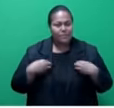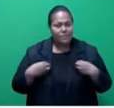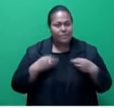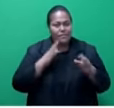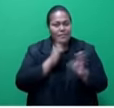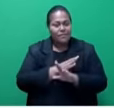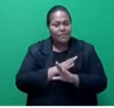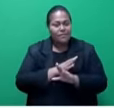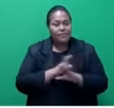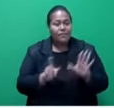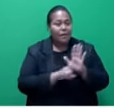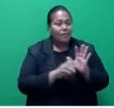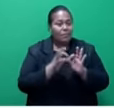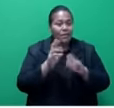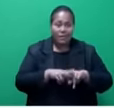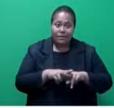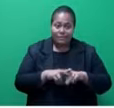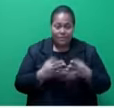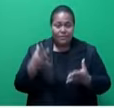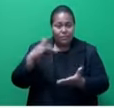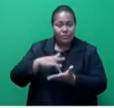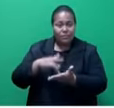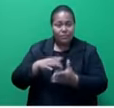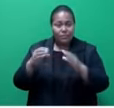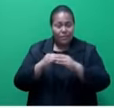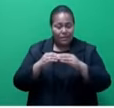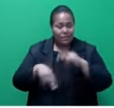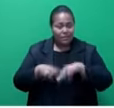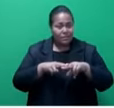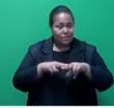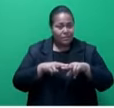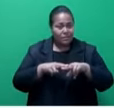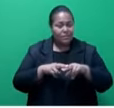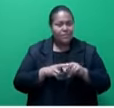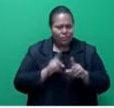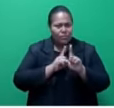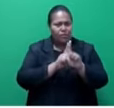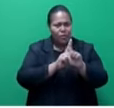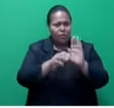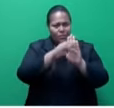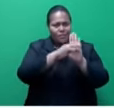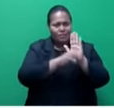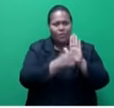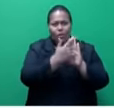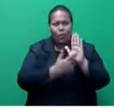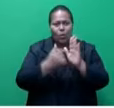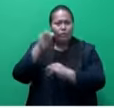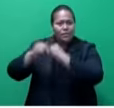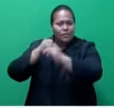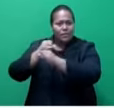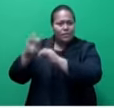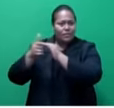the Reserve Bank of Fiji, of course, is our central bank, and it follows the regulatory trends in line with international standards and